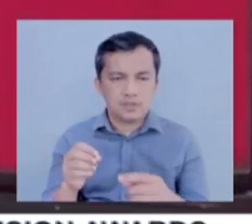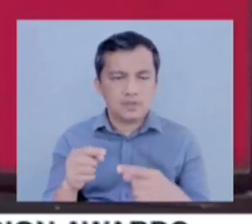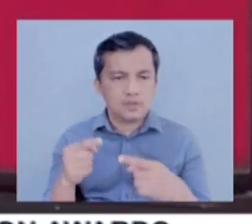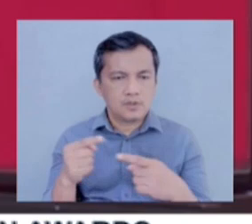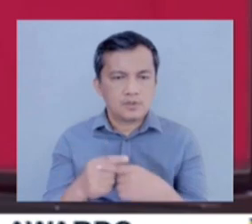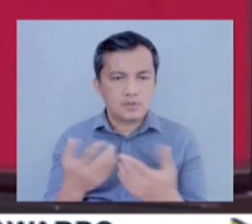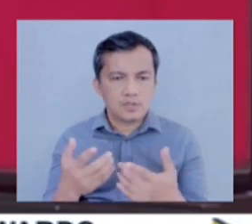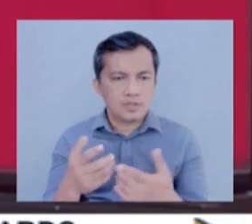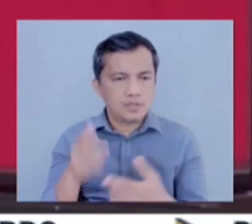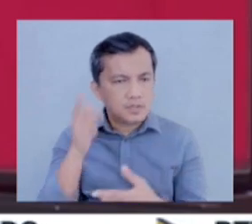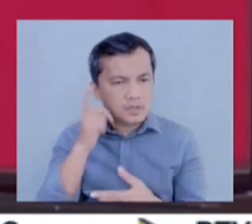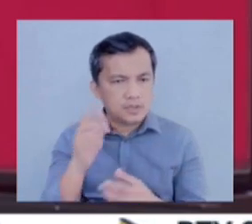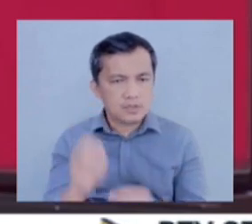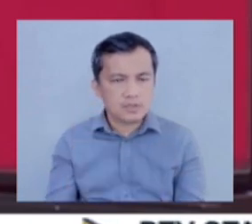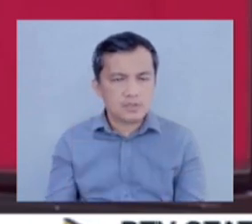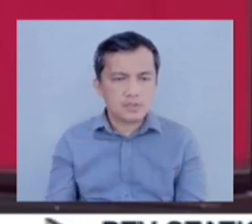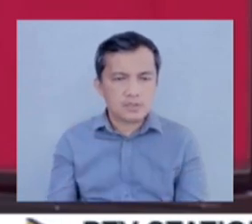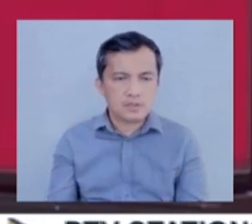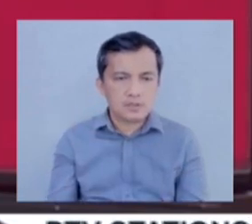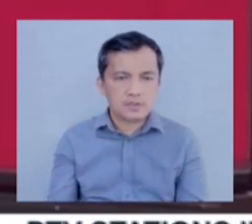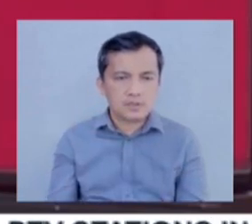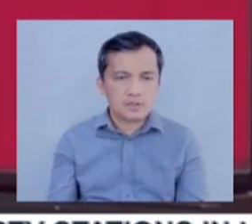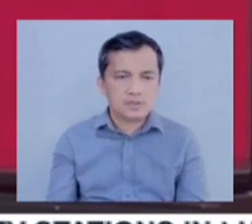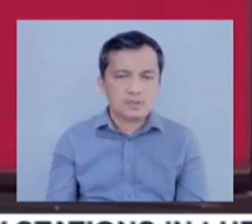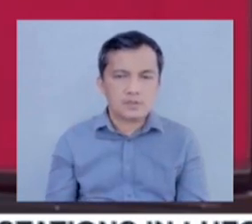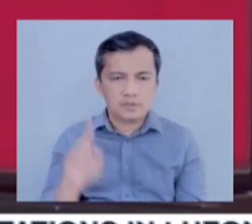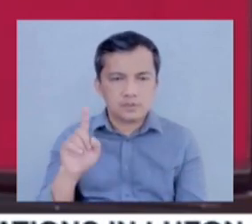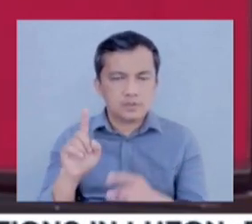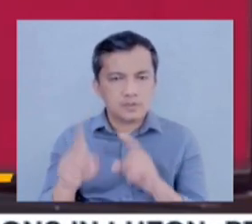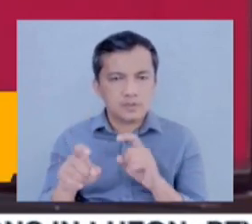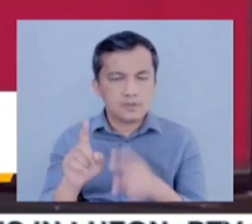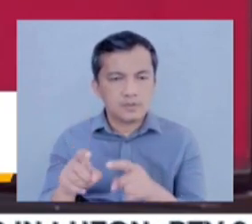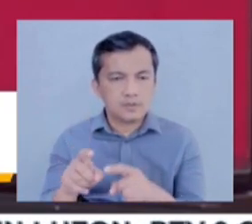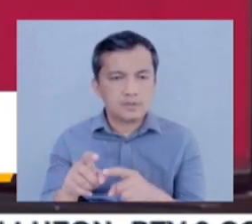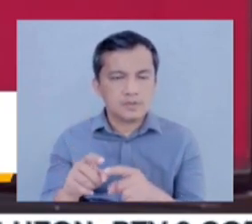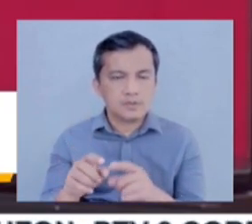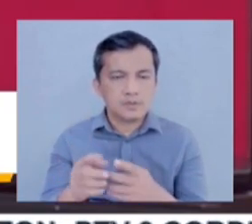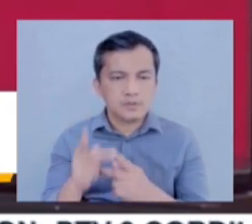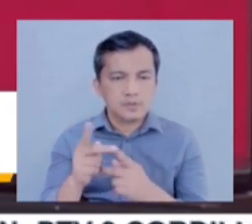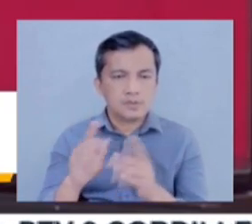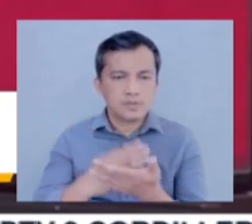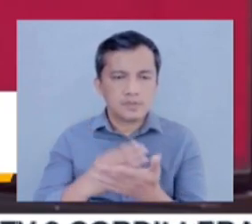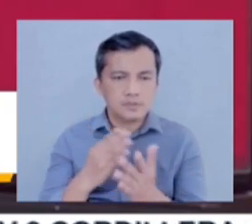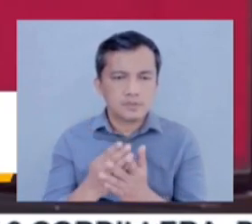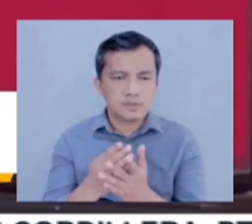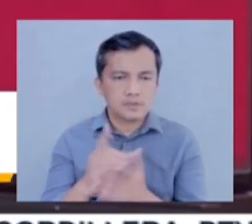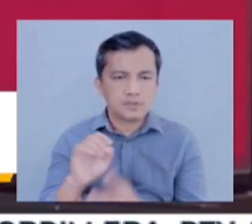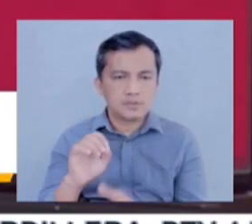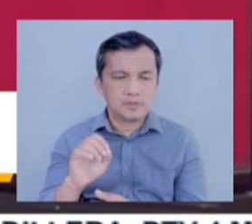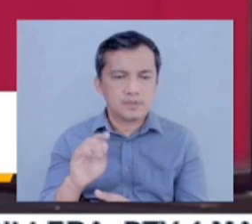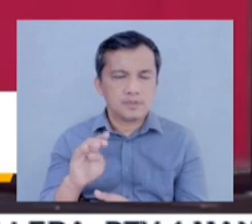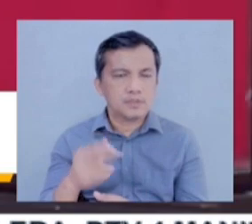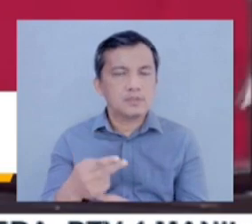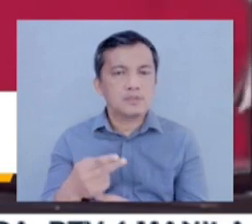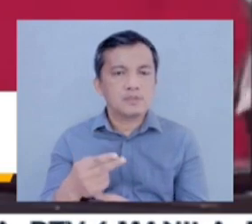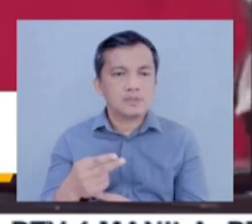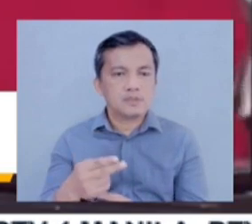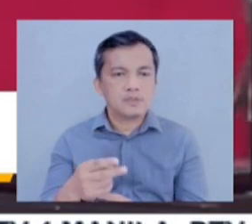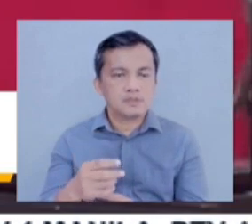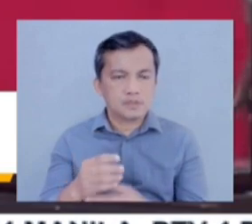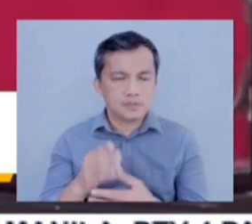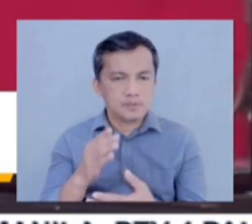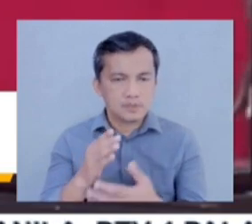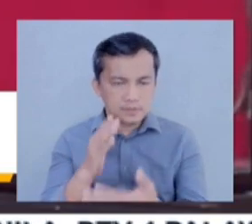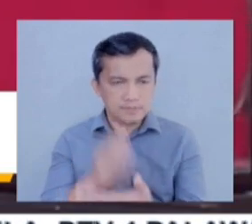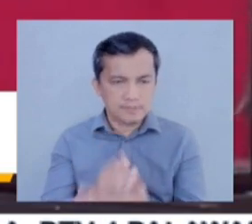the quorum. Interpolations on the proposed budget of the Department of Health is hereby terminated. Let me question the quorum, Mr. Speaker. Question